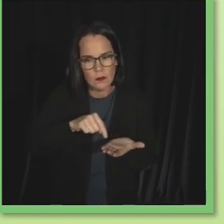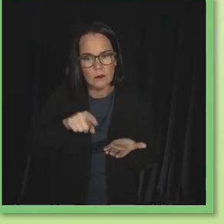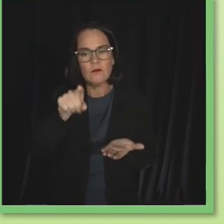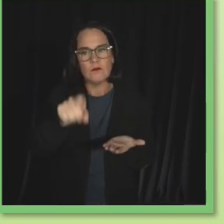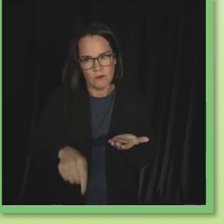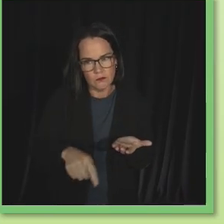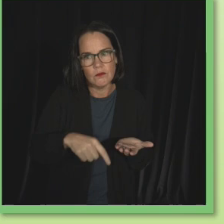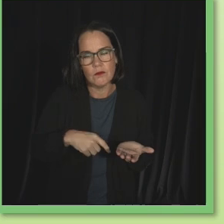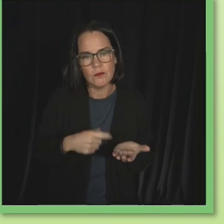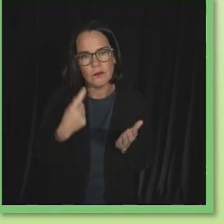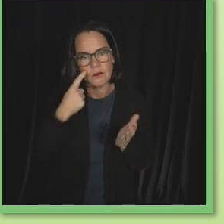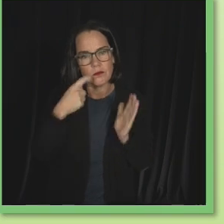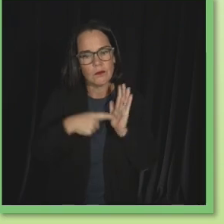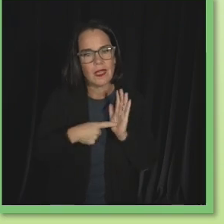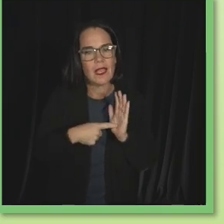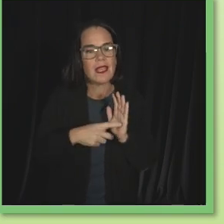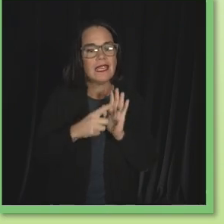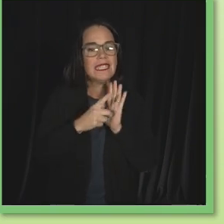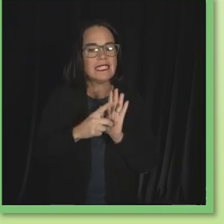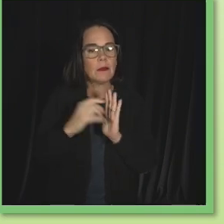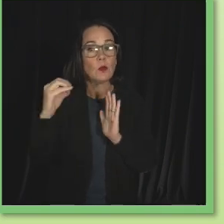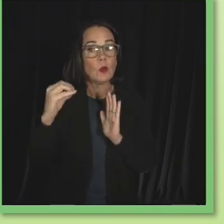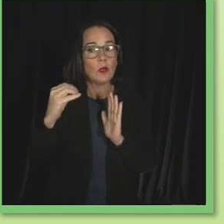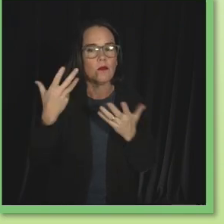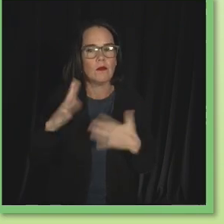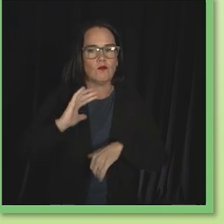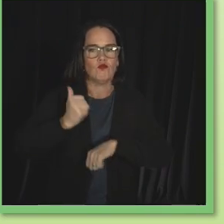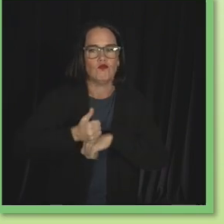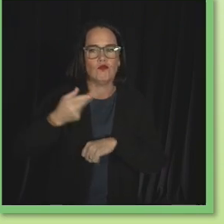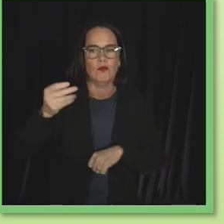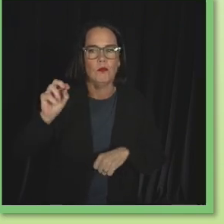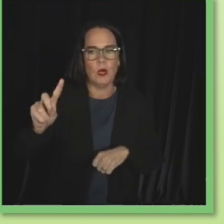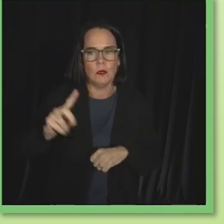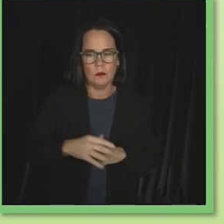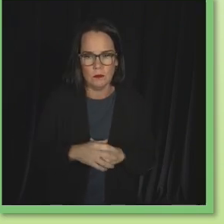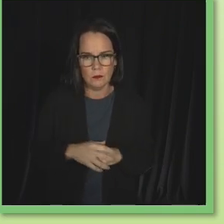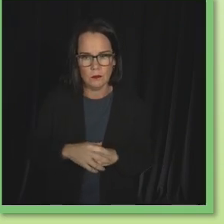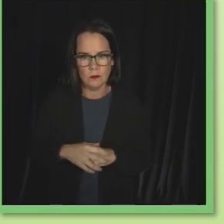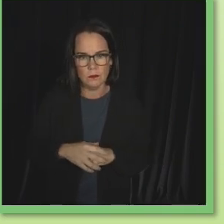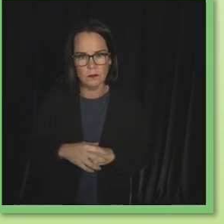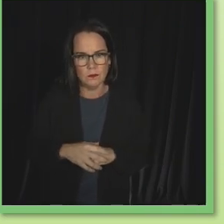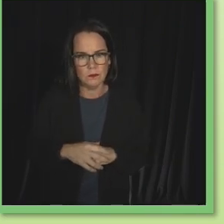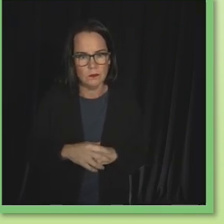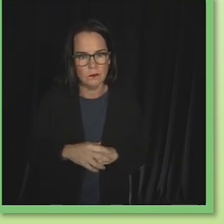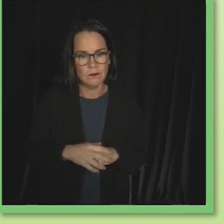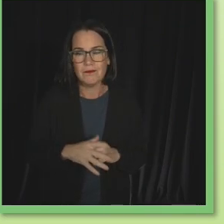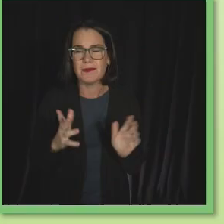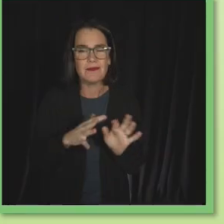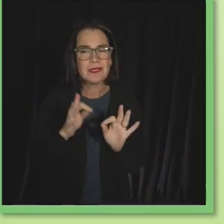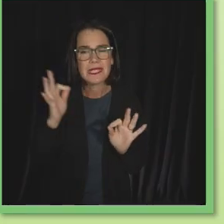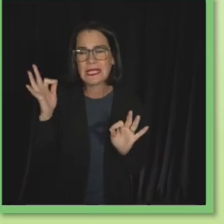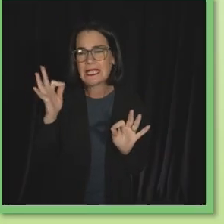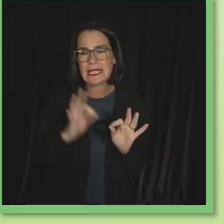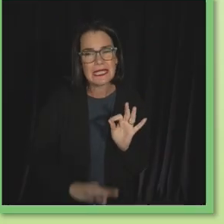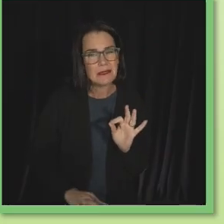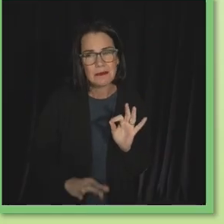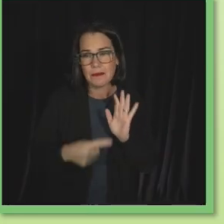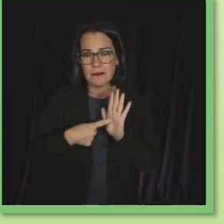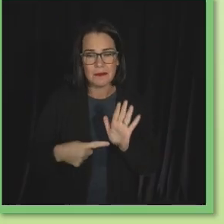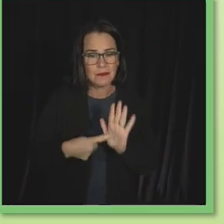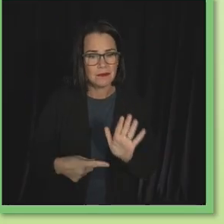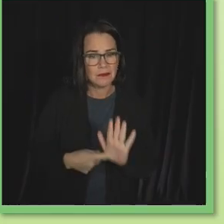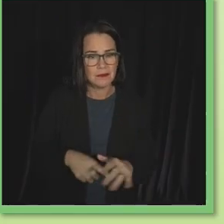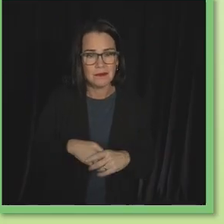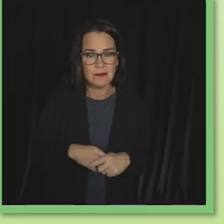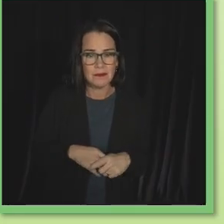then we'll see that the demo 0 has been configured in the pod. Again, this is just a simple example, and DRA is